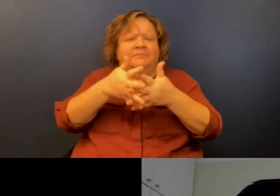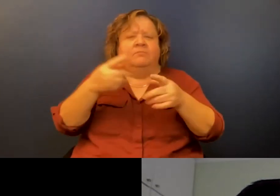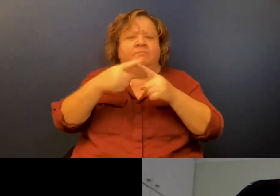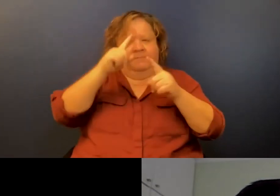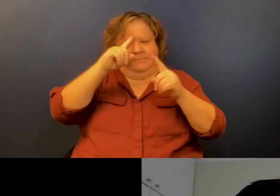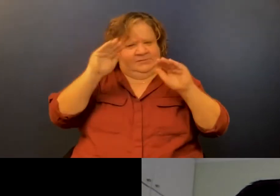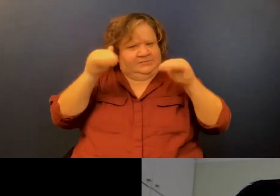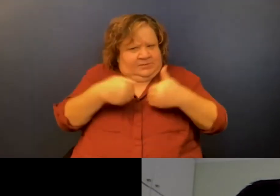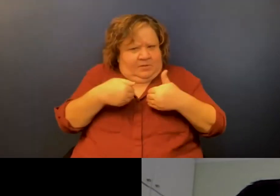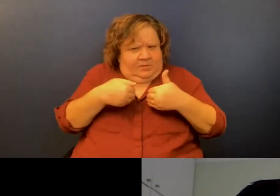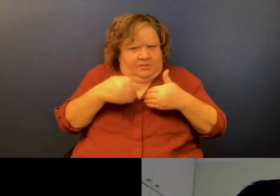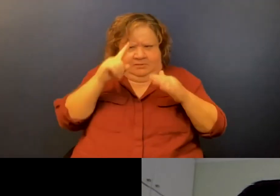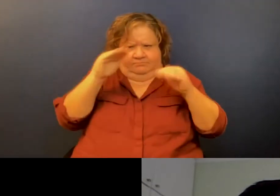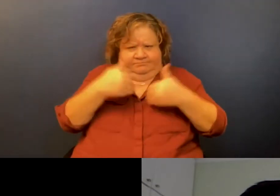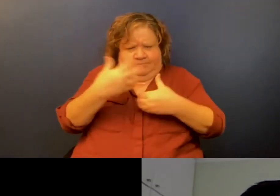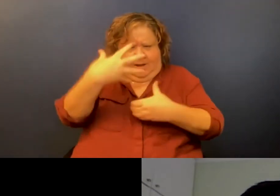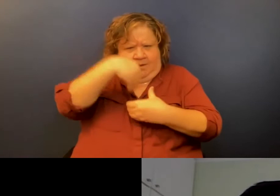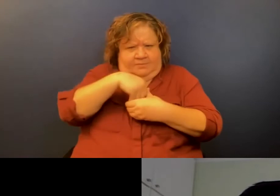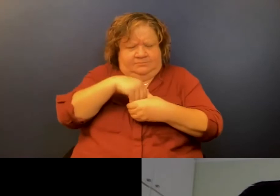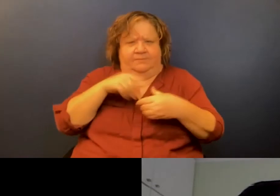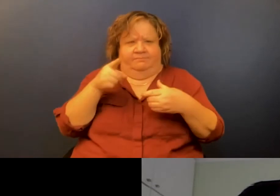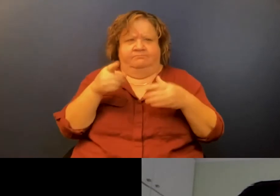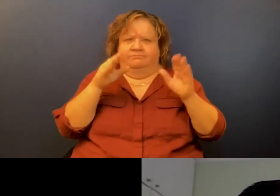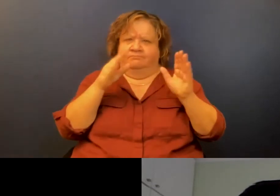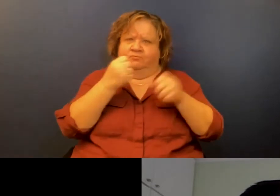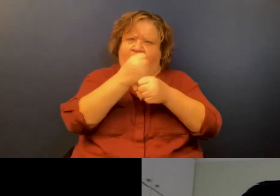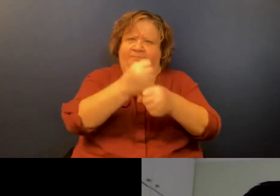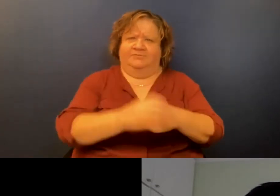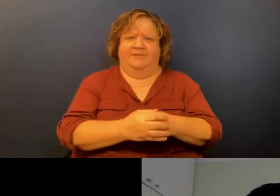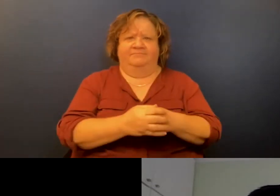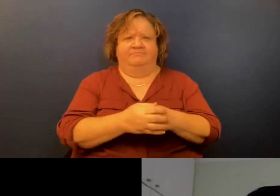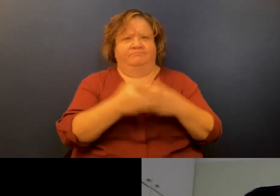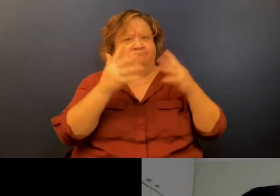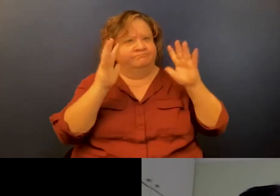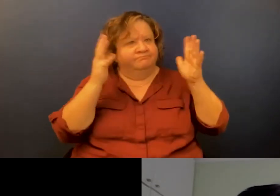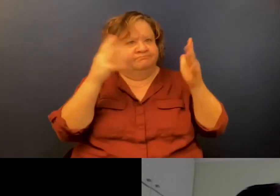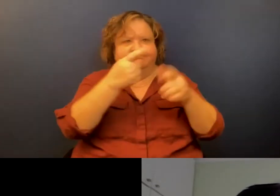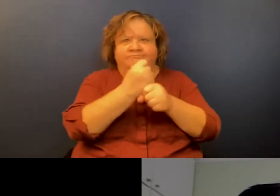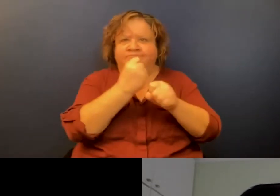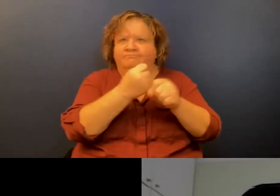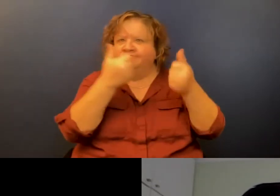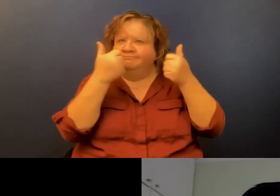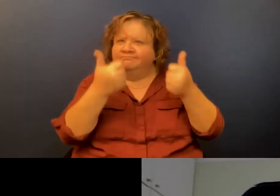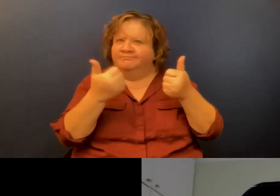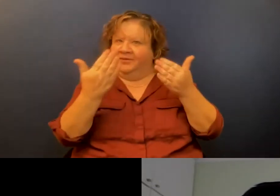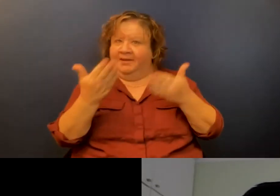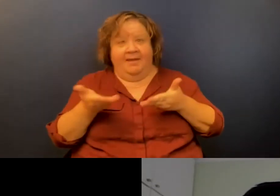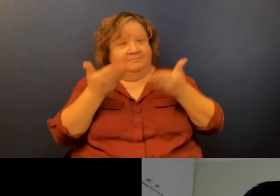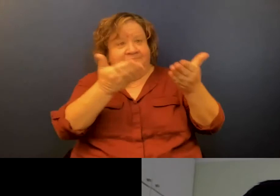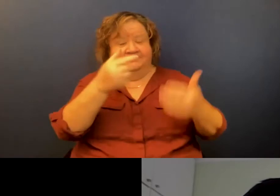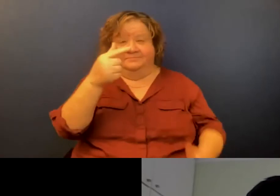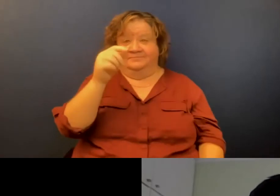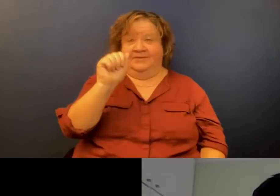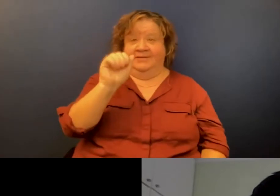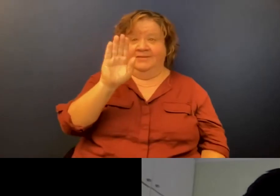This is a very commendable job. I will give him the floor. Gabriel Heredia, you have the floor.